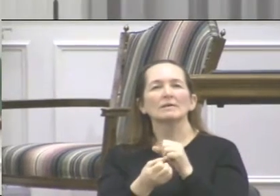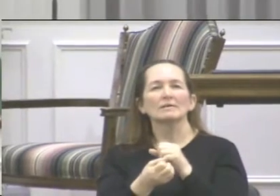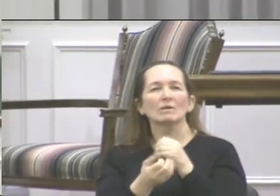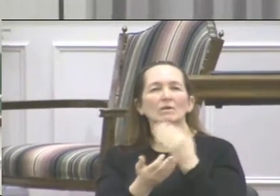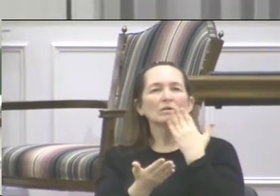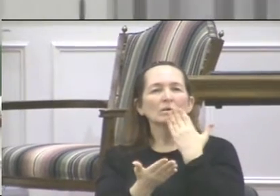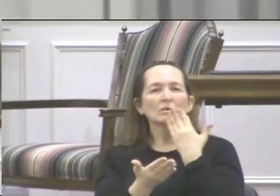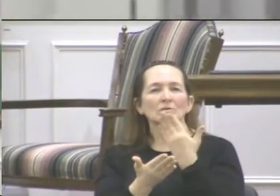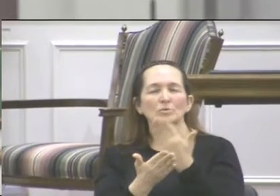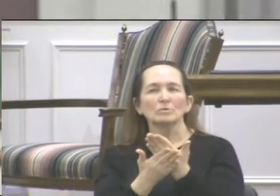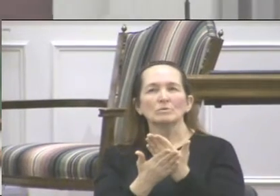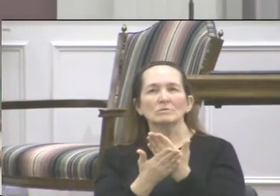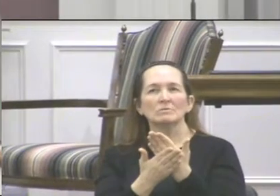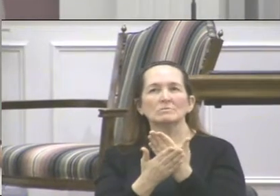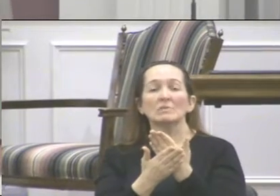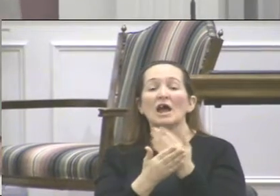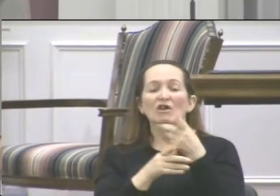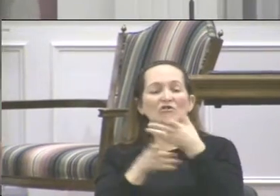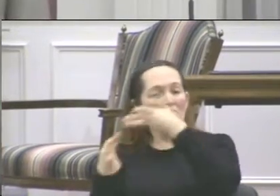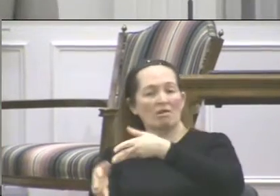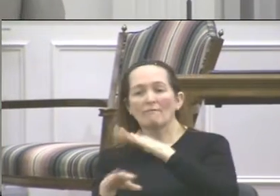Left that call behind.